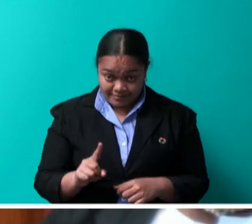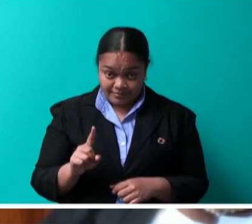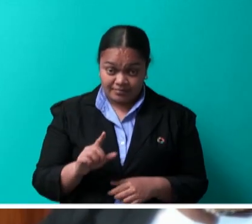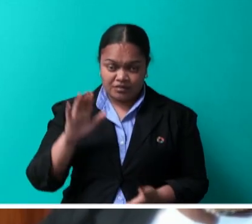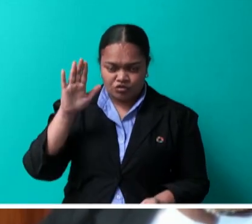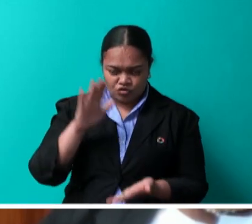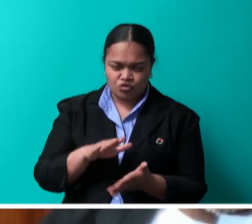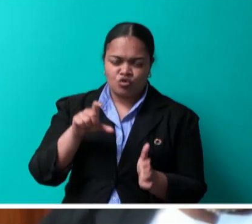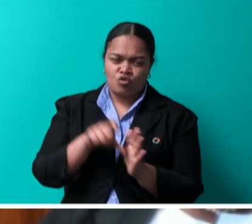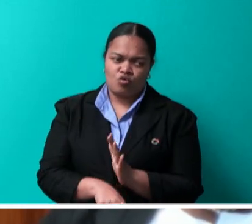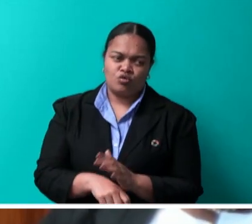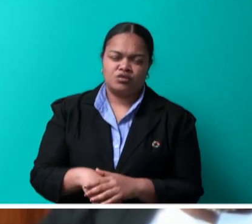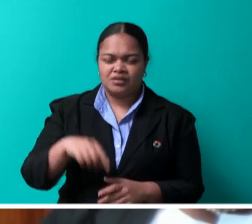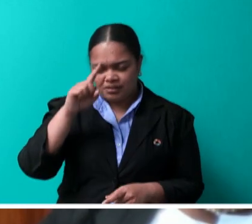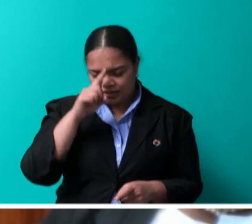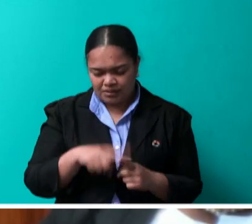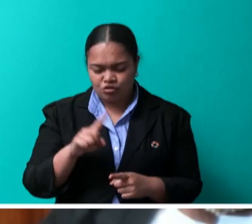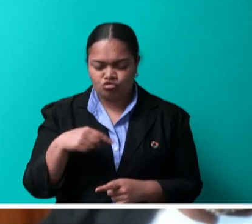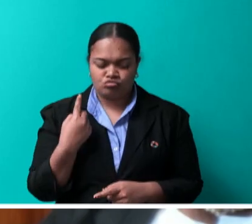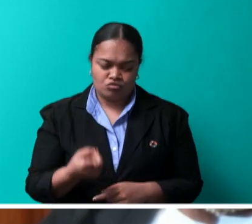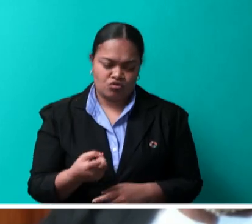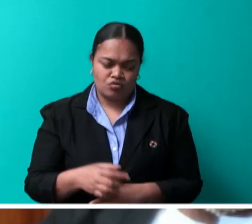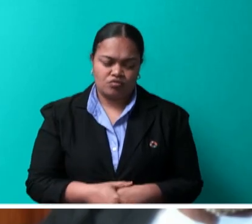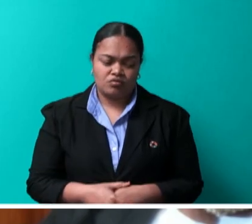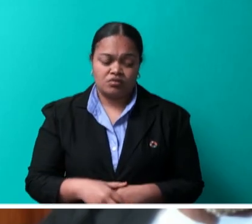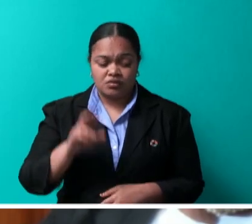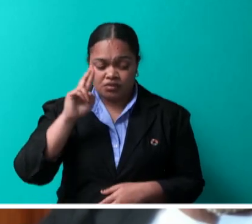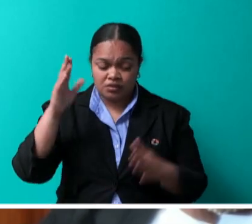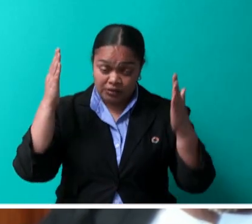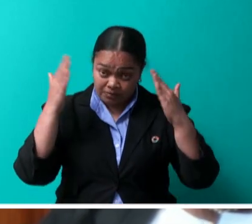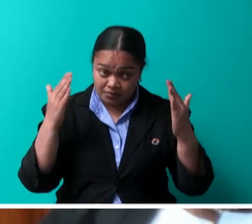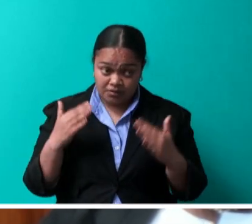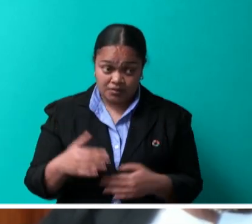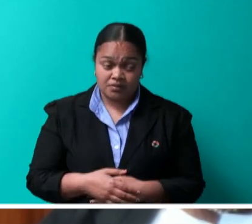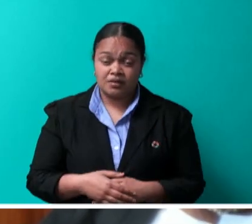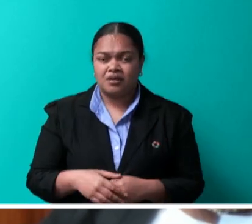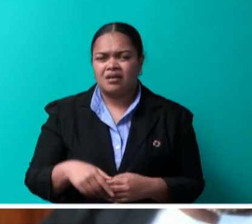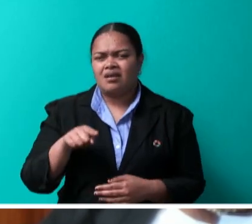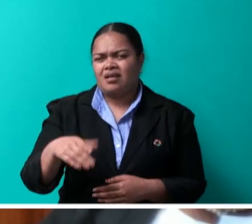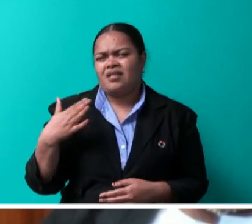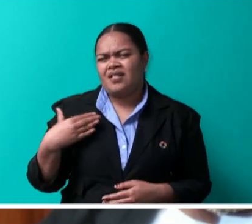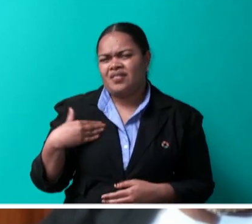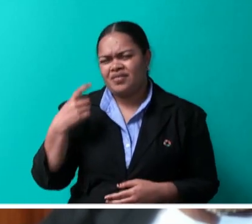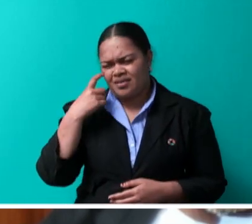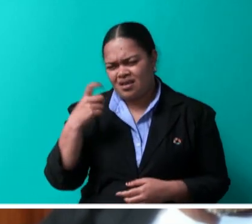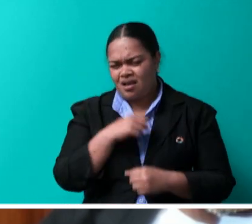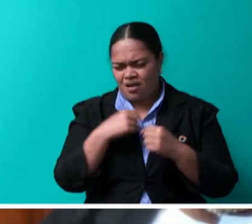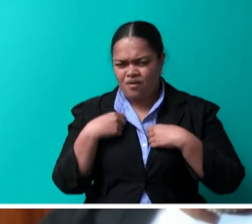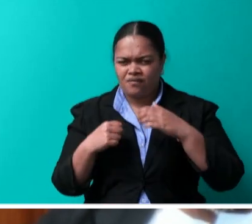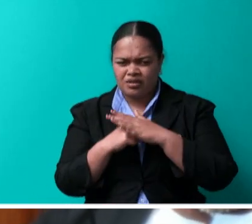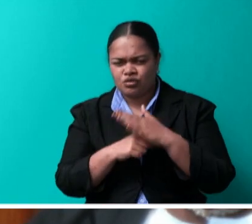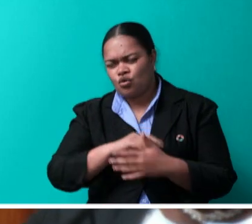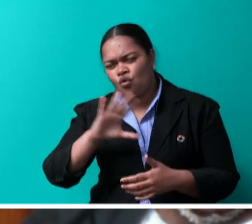the cost of illnesses tomorrow. Mr. Speaker, sir, while primary health care is our foundation, every